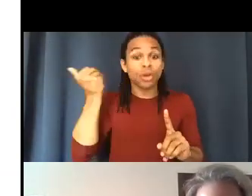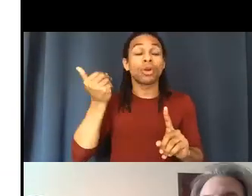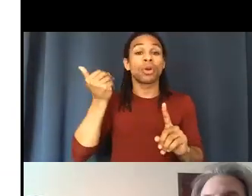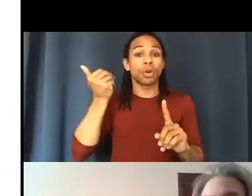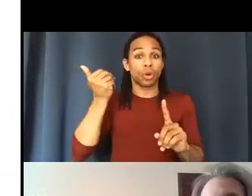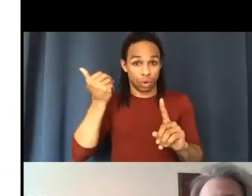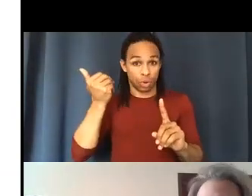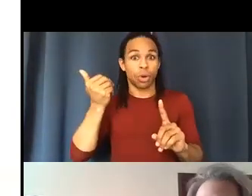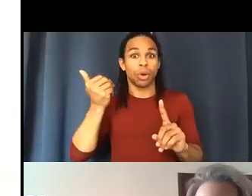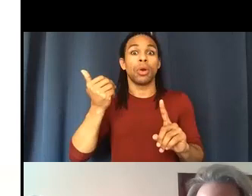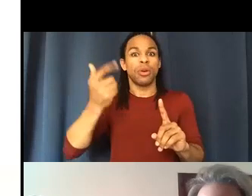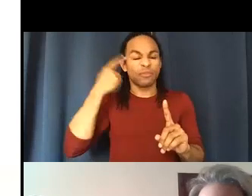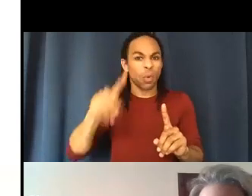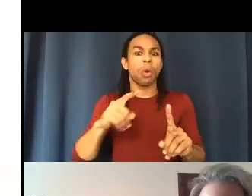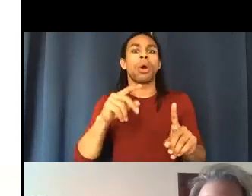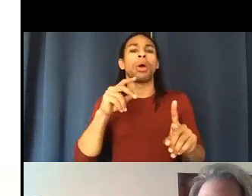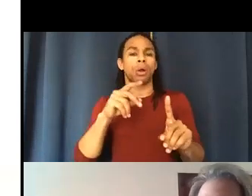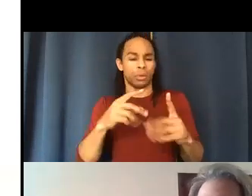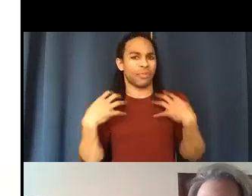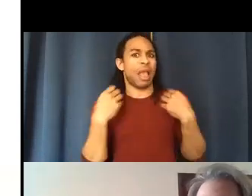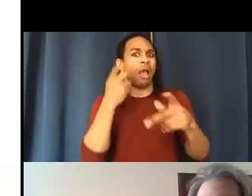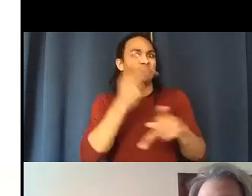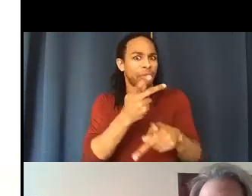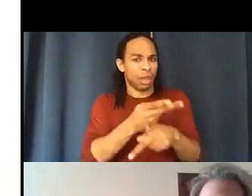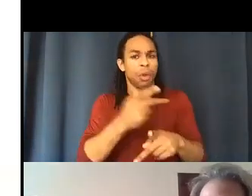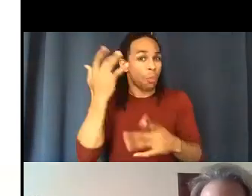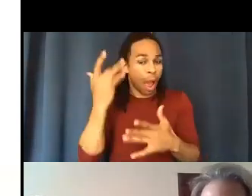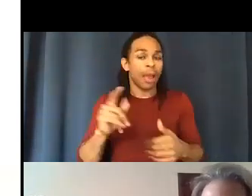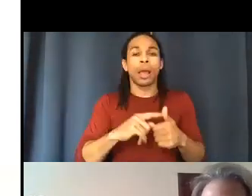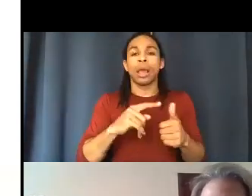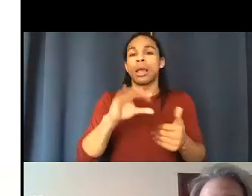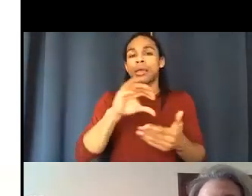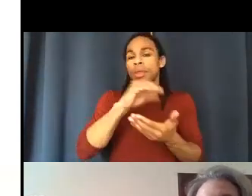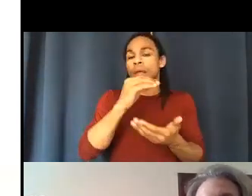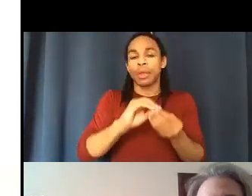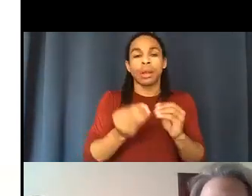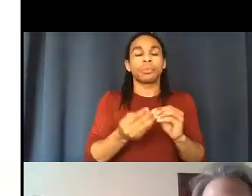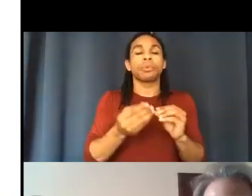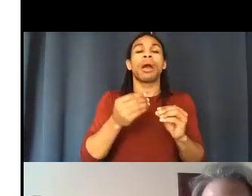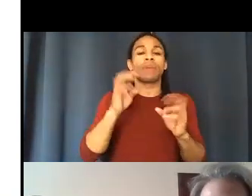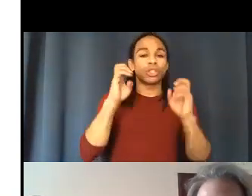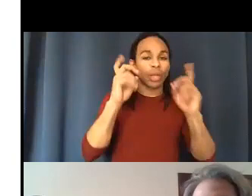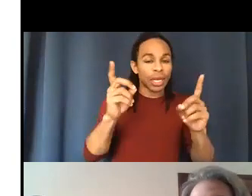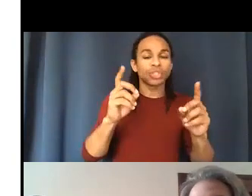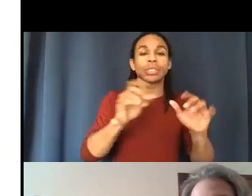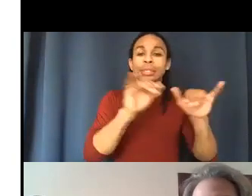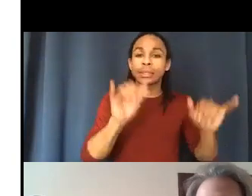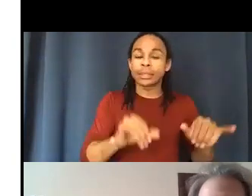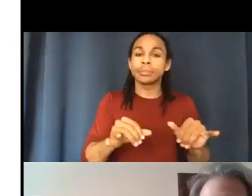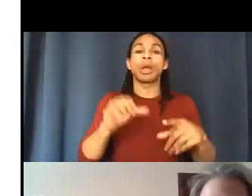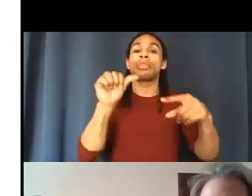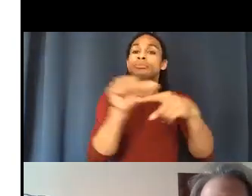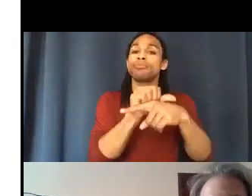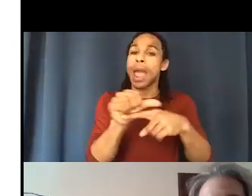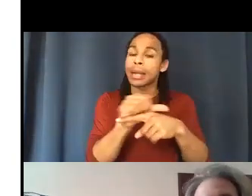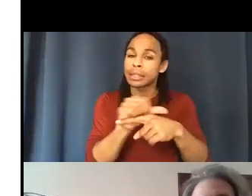mobilization, the amount of education and communications campaigns that existed in the country. All of the practices that people learned during the